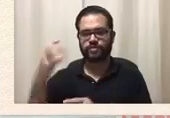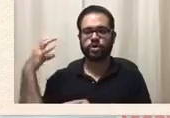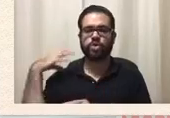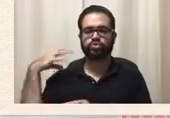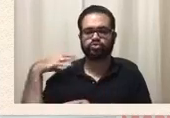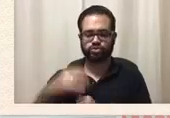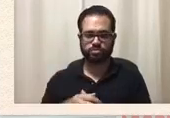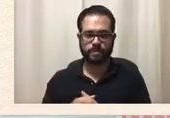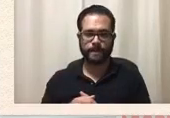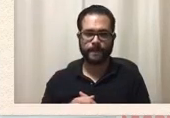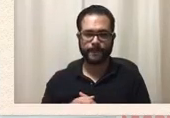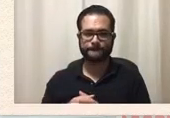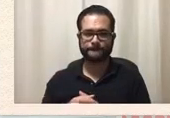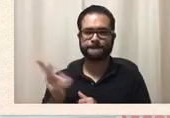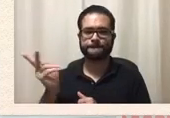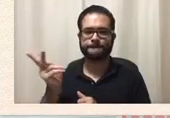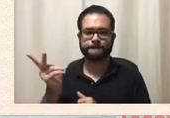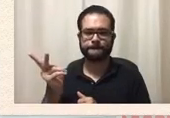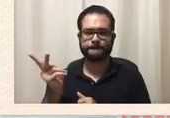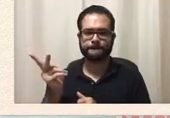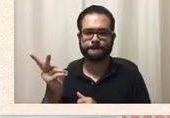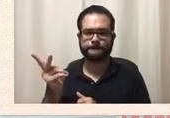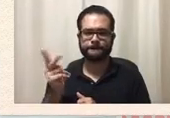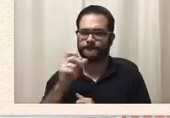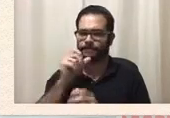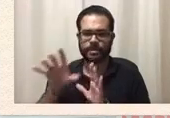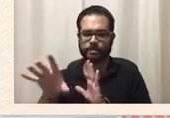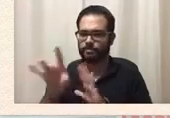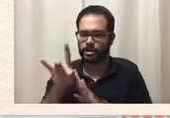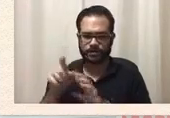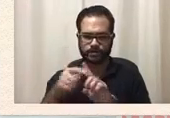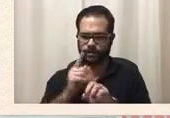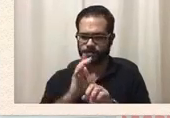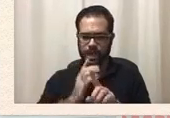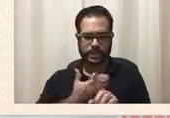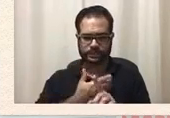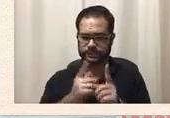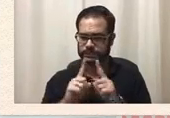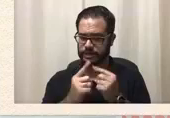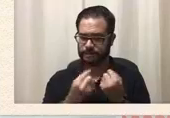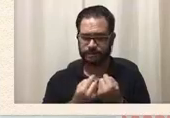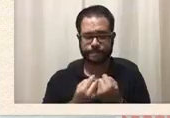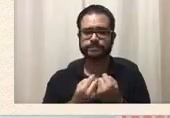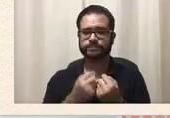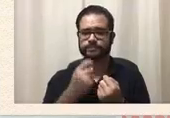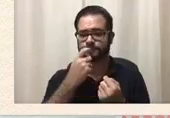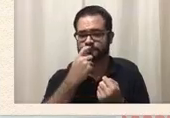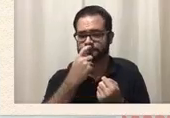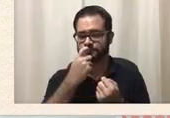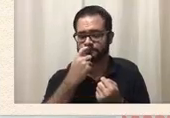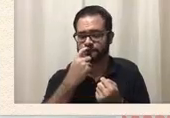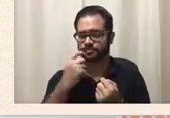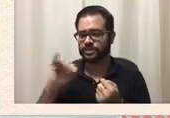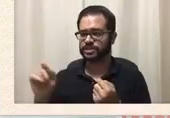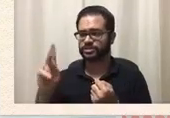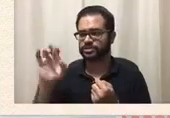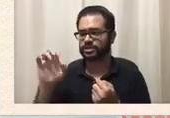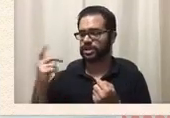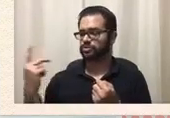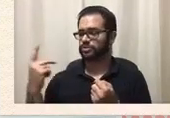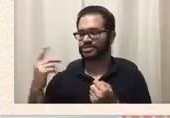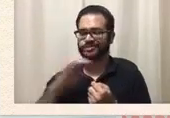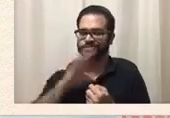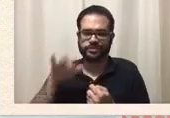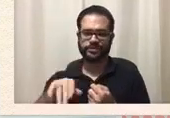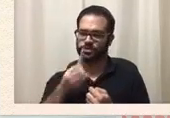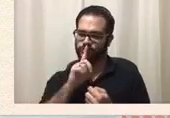been elected by the team. In truth, Jake and I had never been friends. We